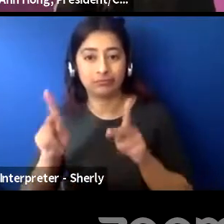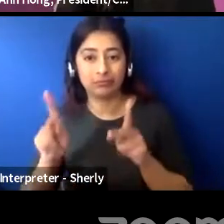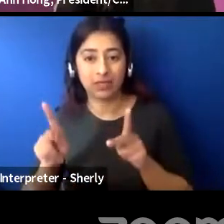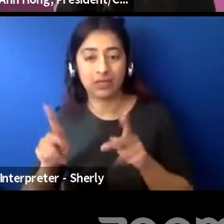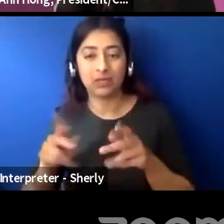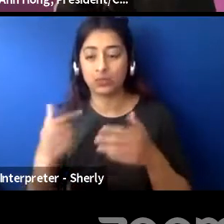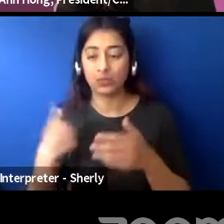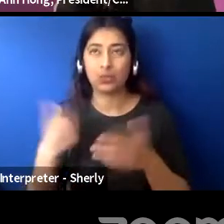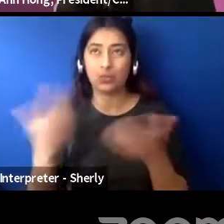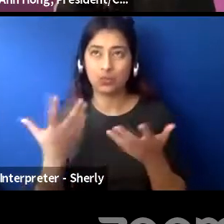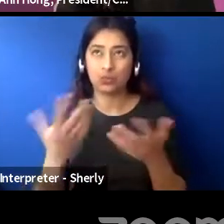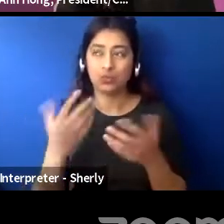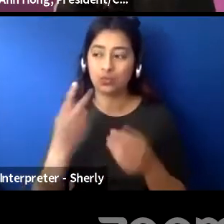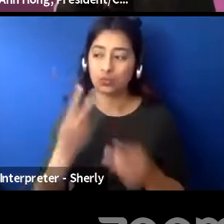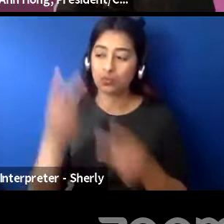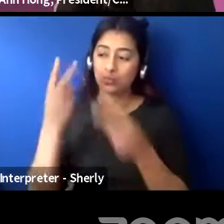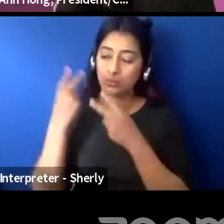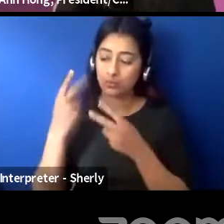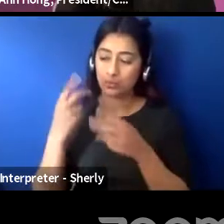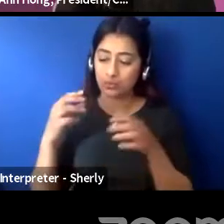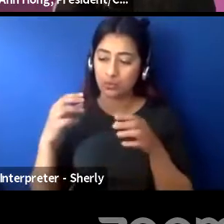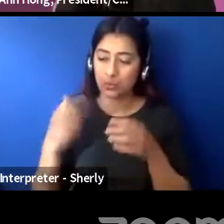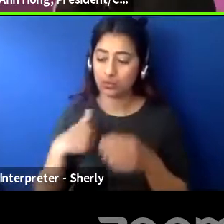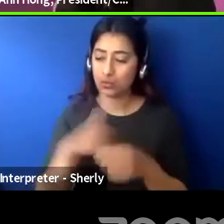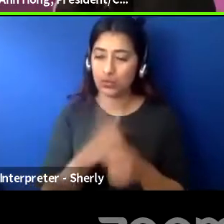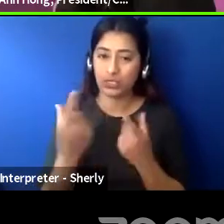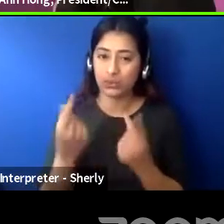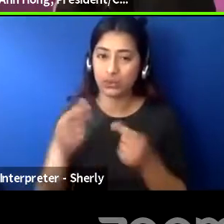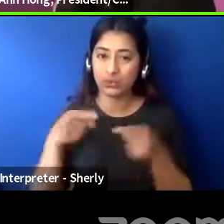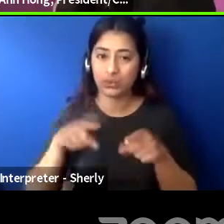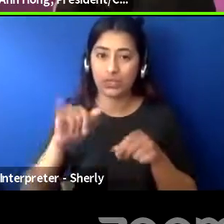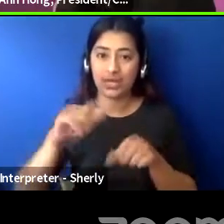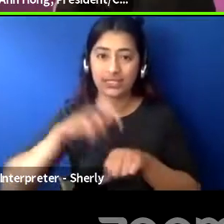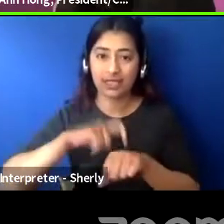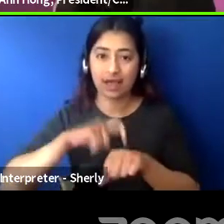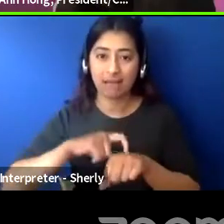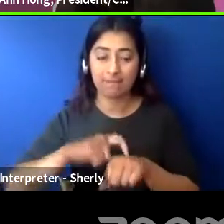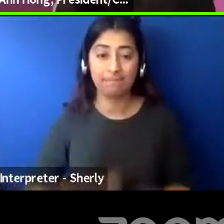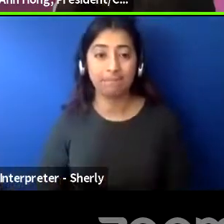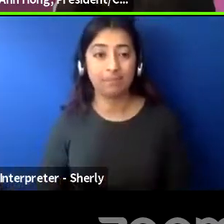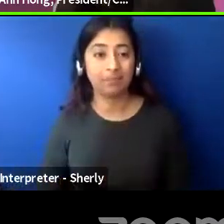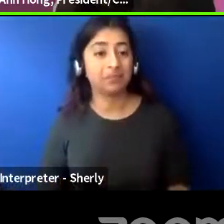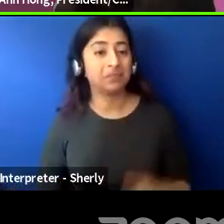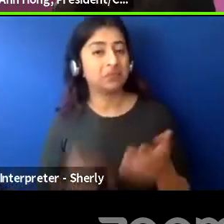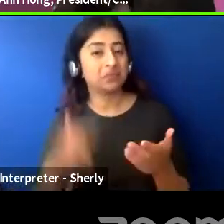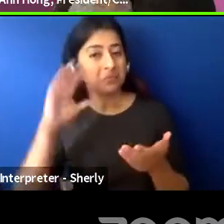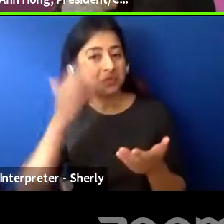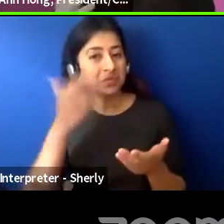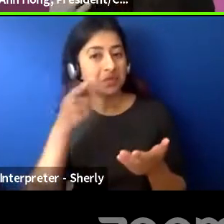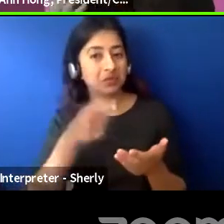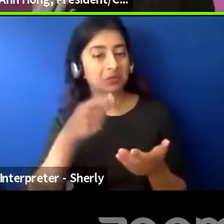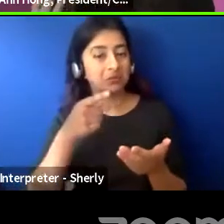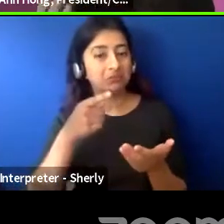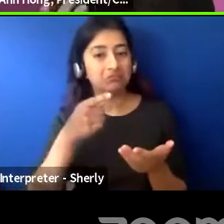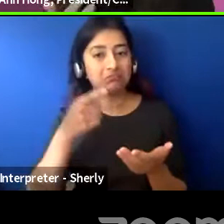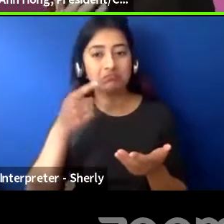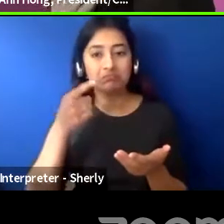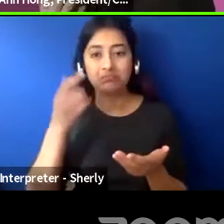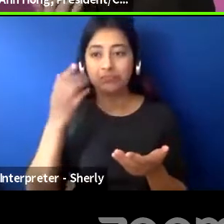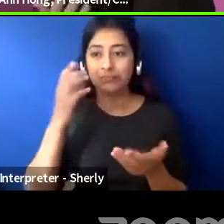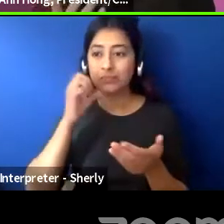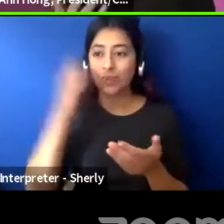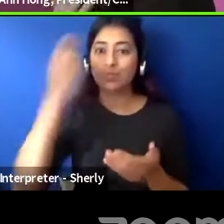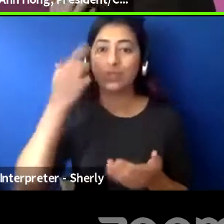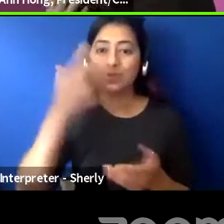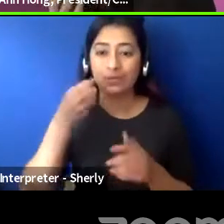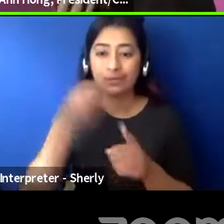we do during that time. So my sense is that you don't even realize what's happening to probably your body or your